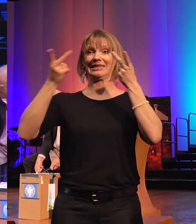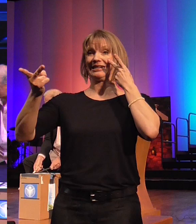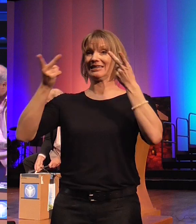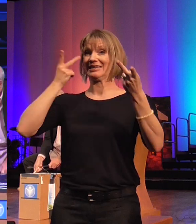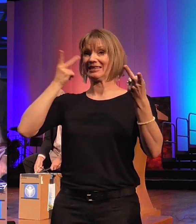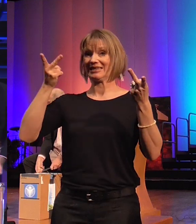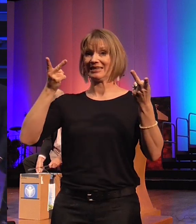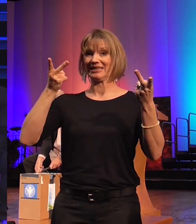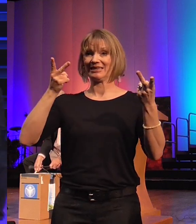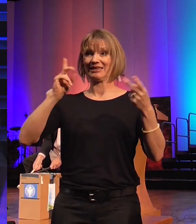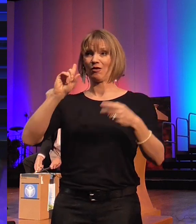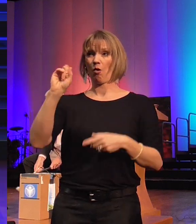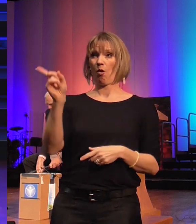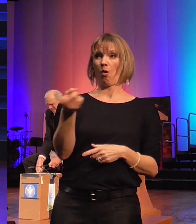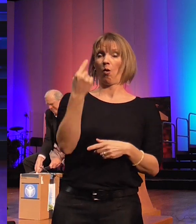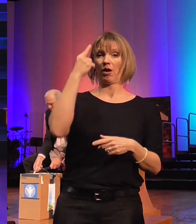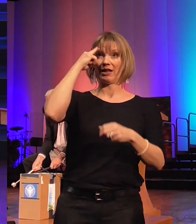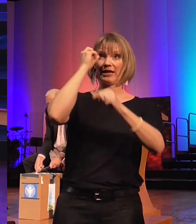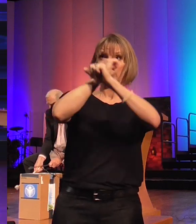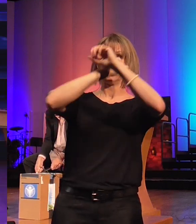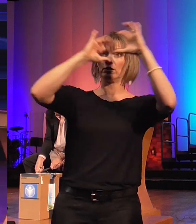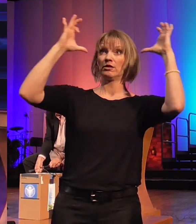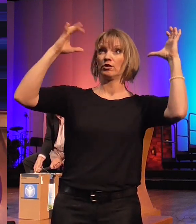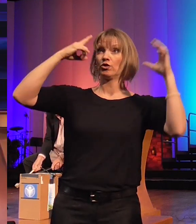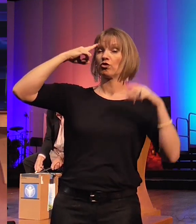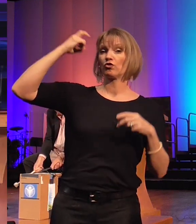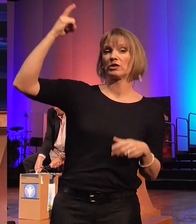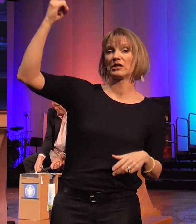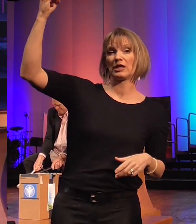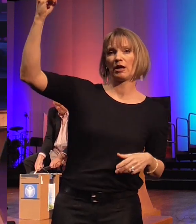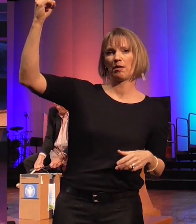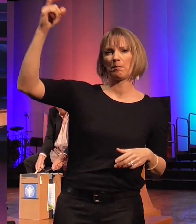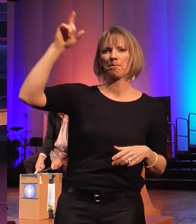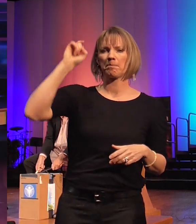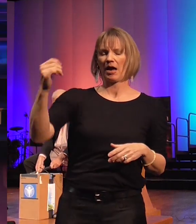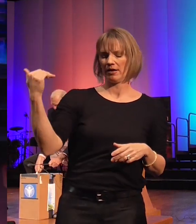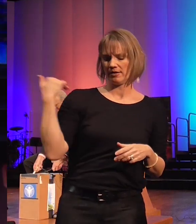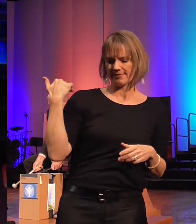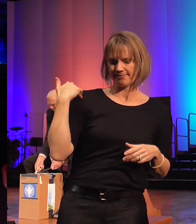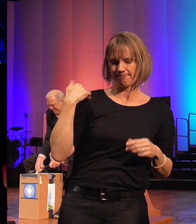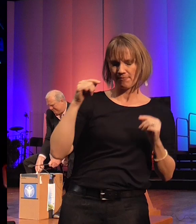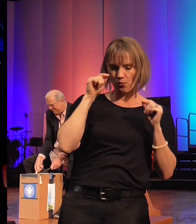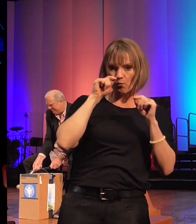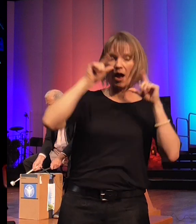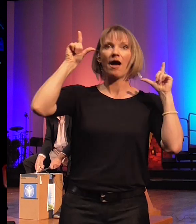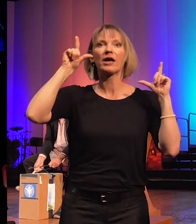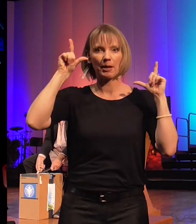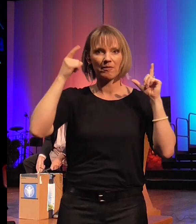is only a dream, I must wake myself from this